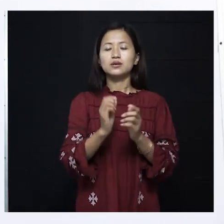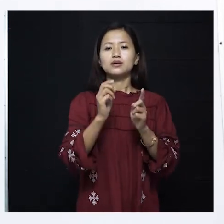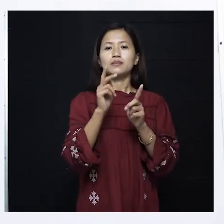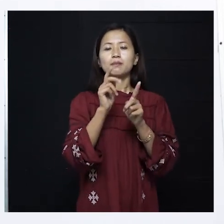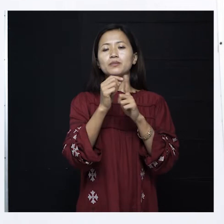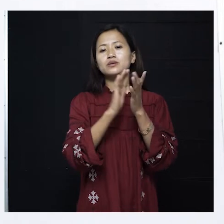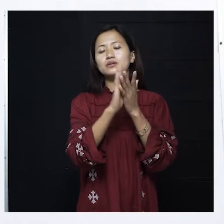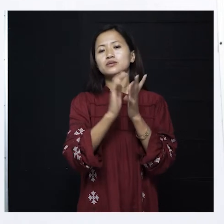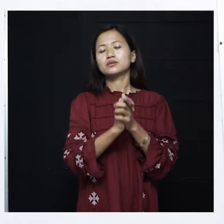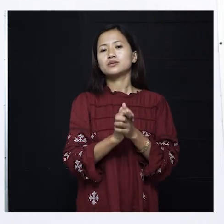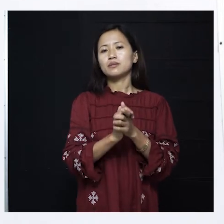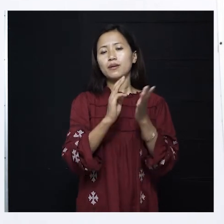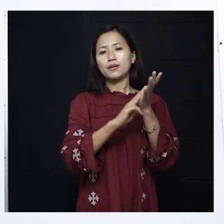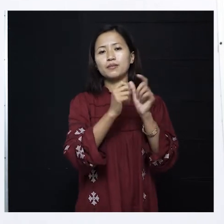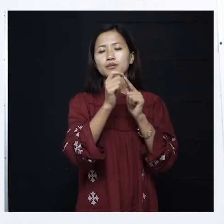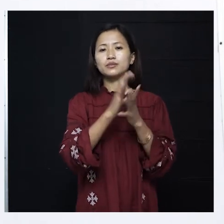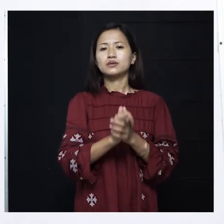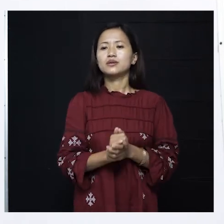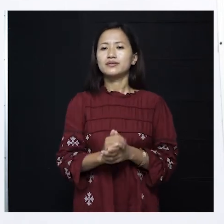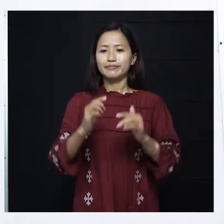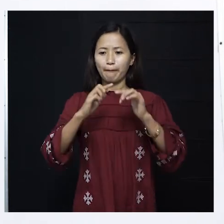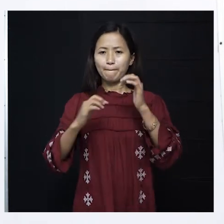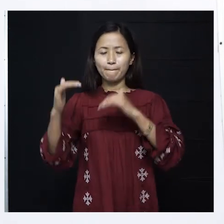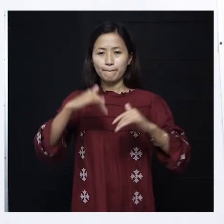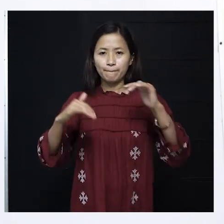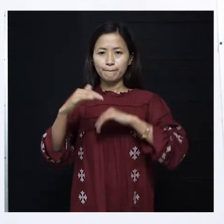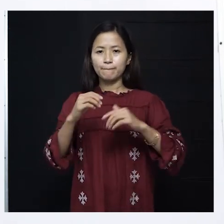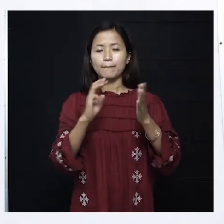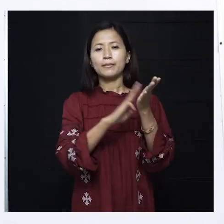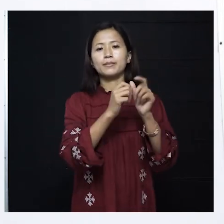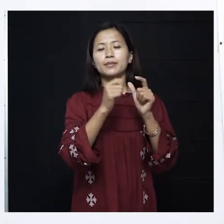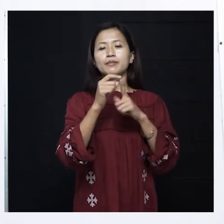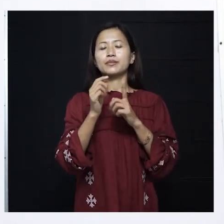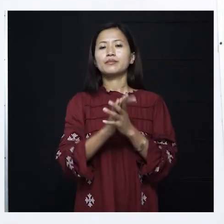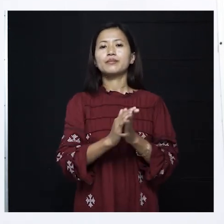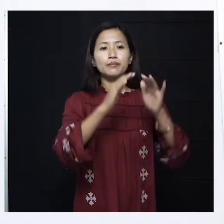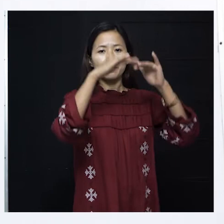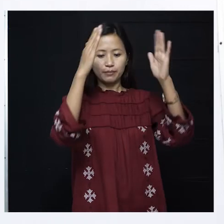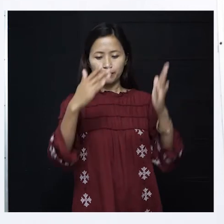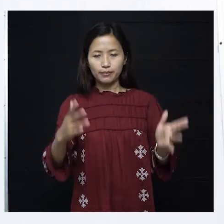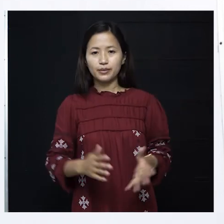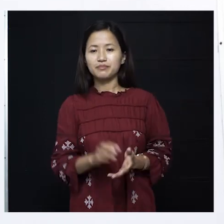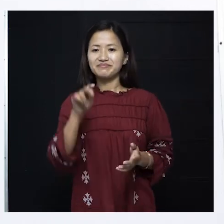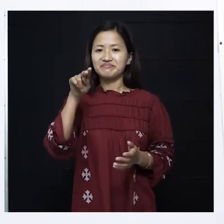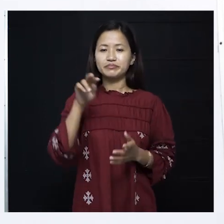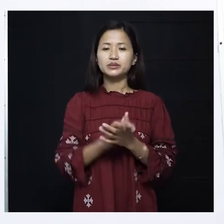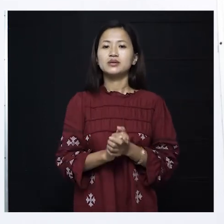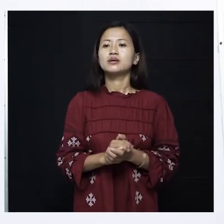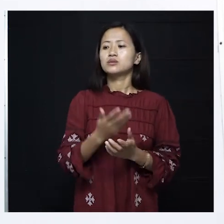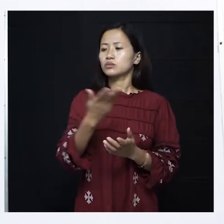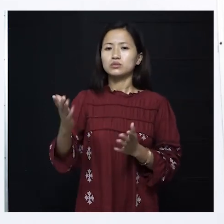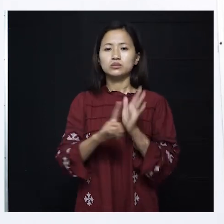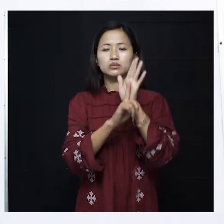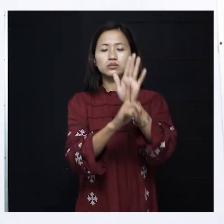Okay. Then the second one is we call it as the political map. Political map means we are talking about those maps that